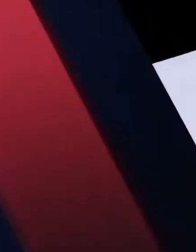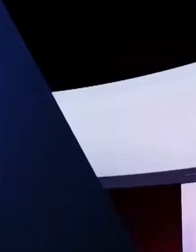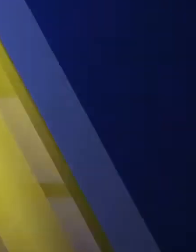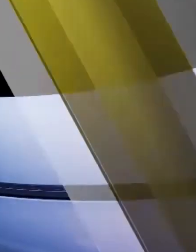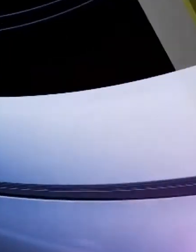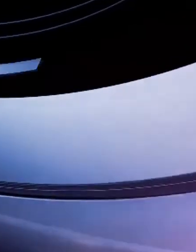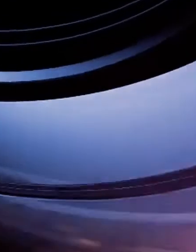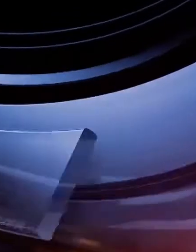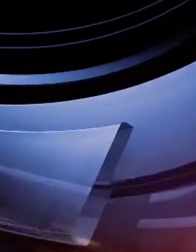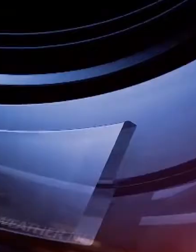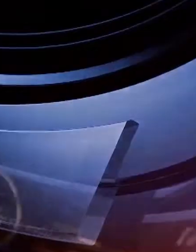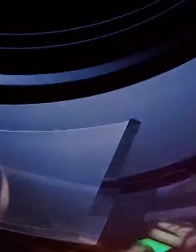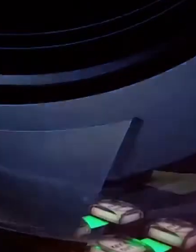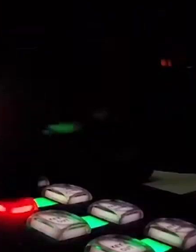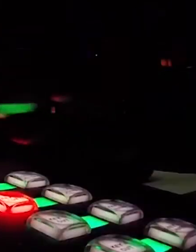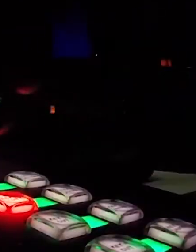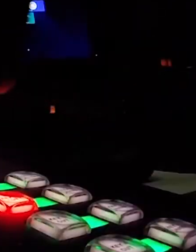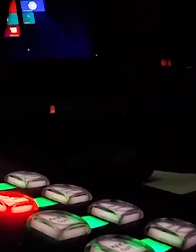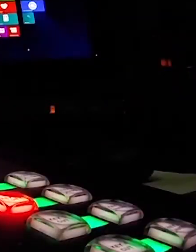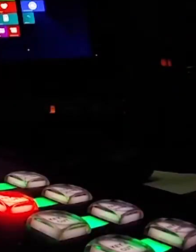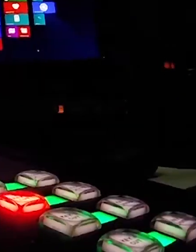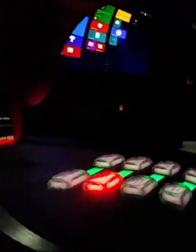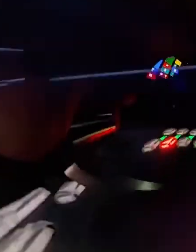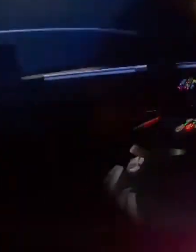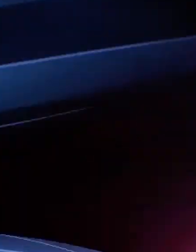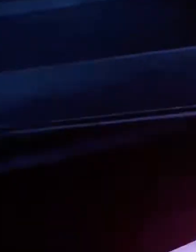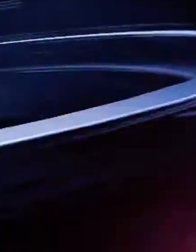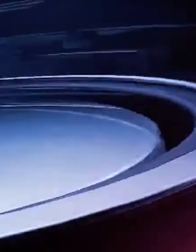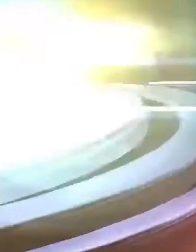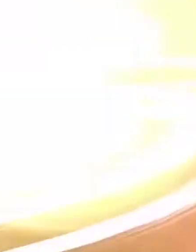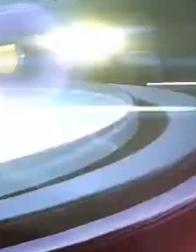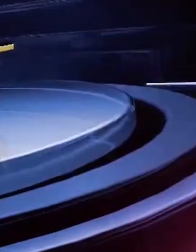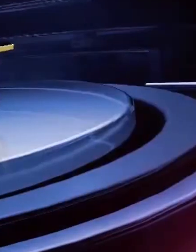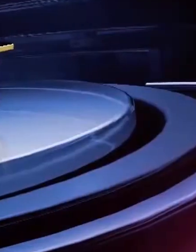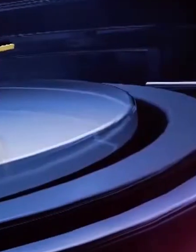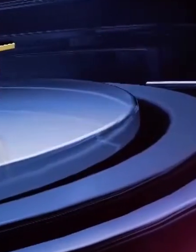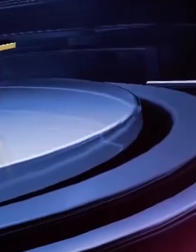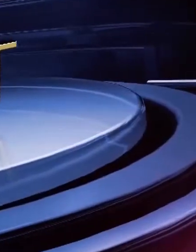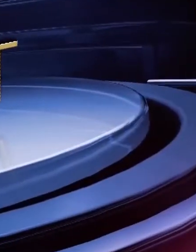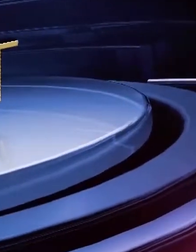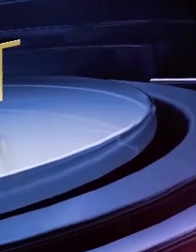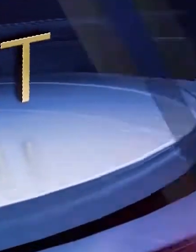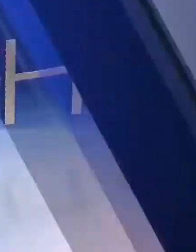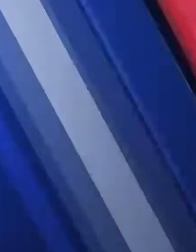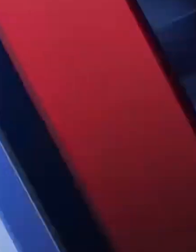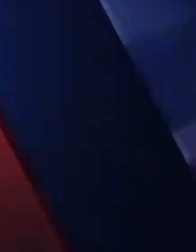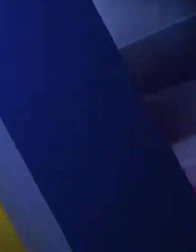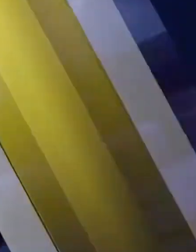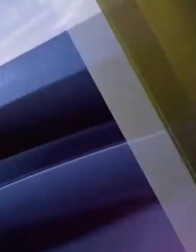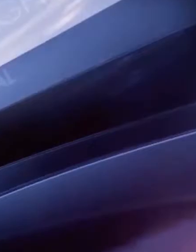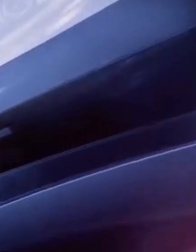Broadcasting from our studios in the Pine St. Michael, this is CBC Newsnight, starting now.